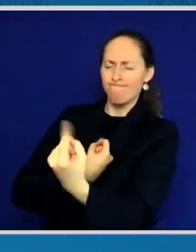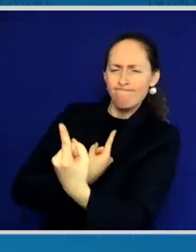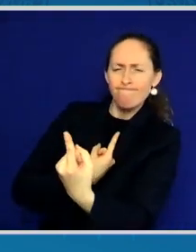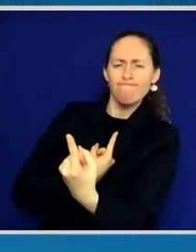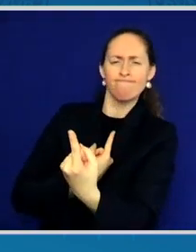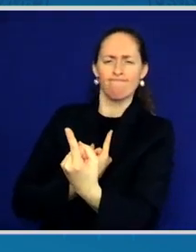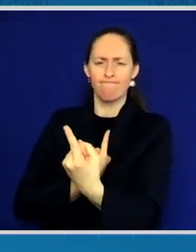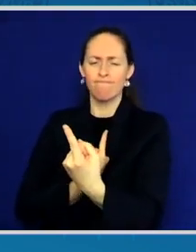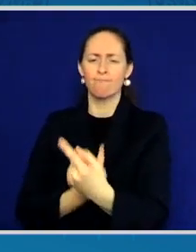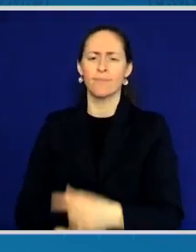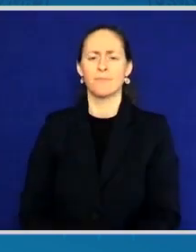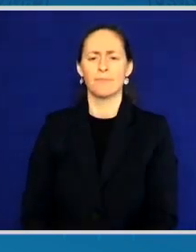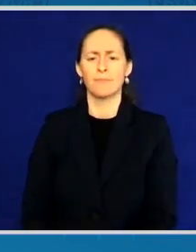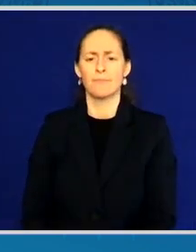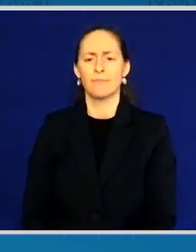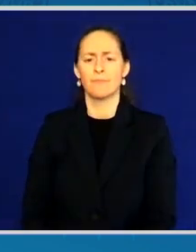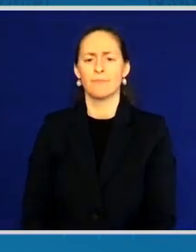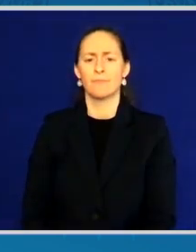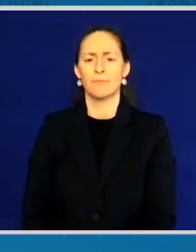Well said.